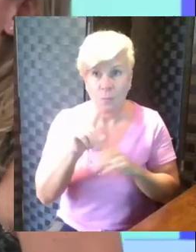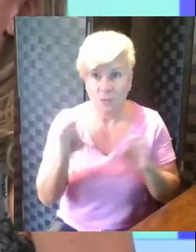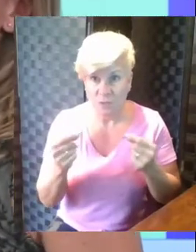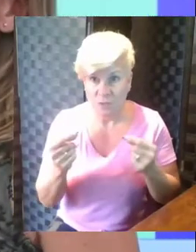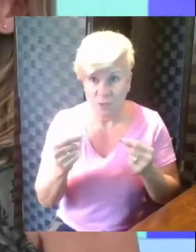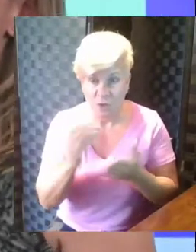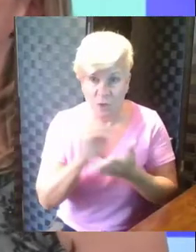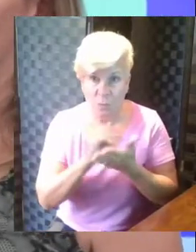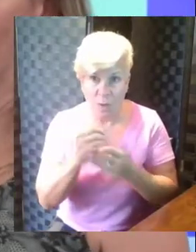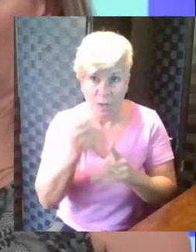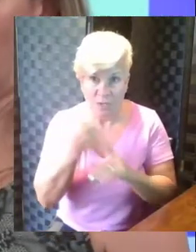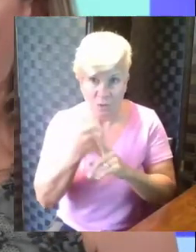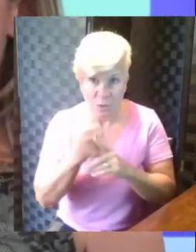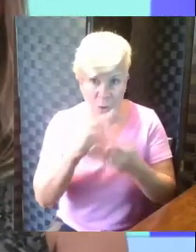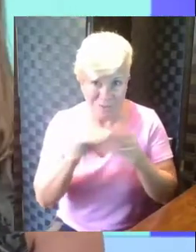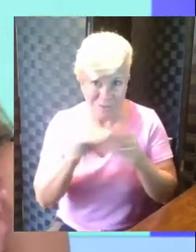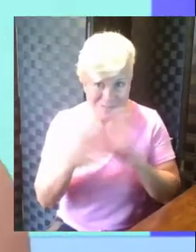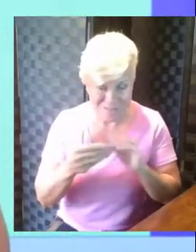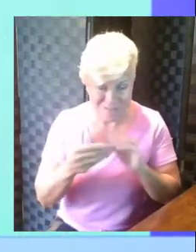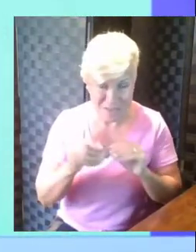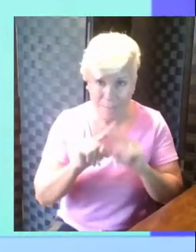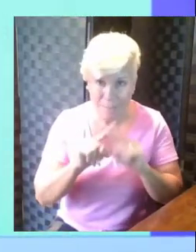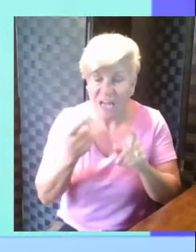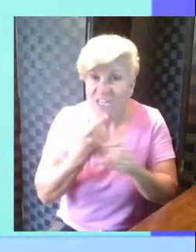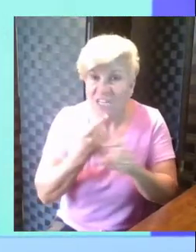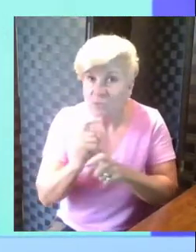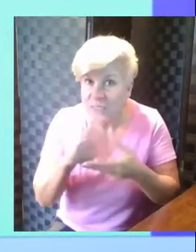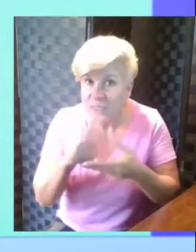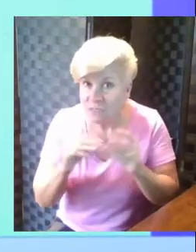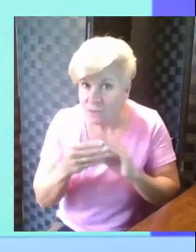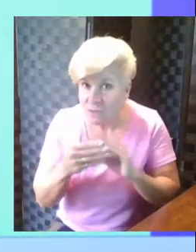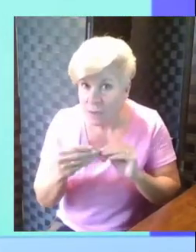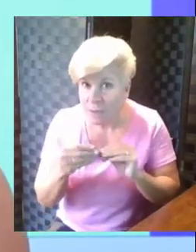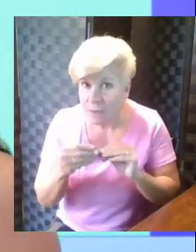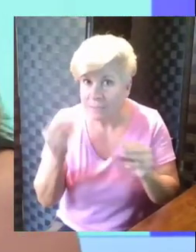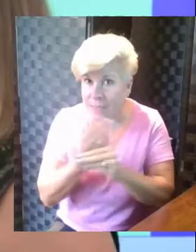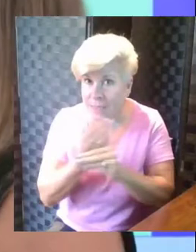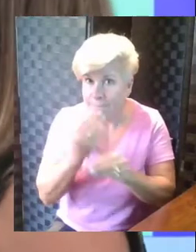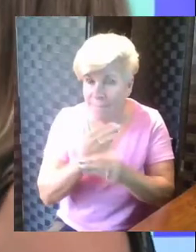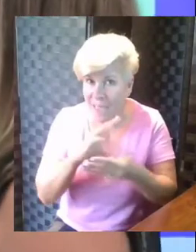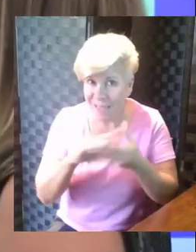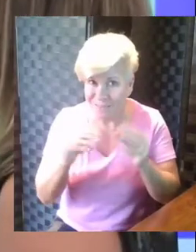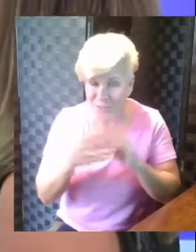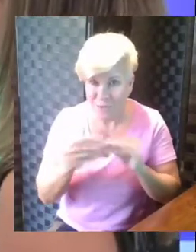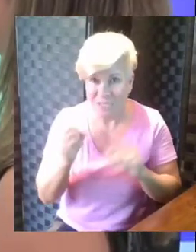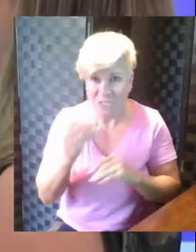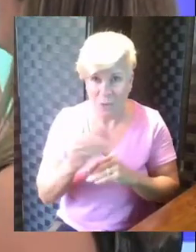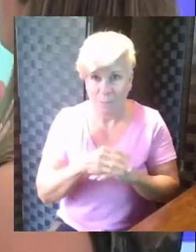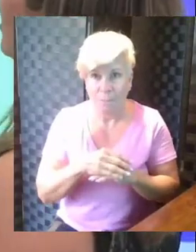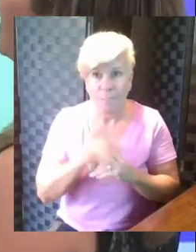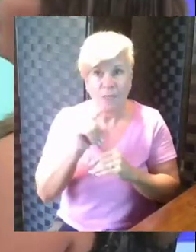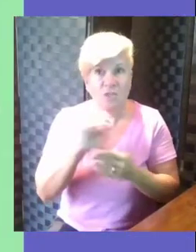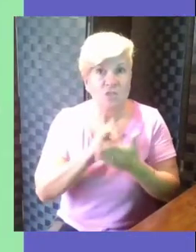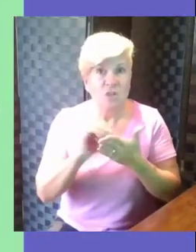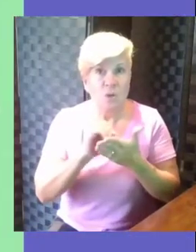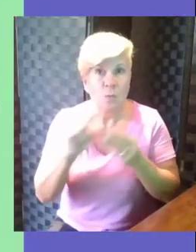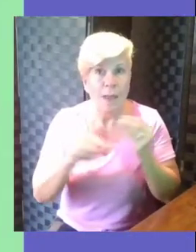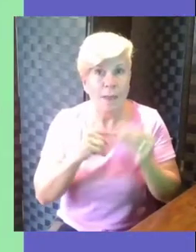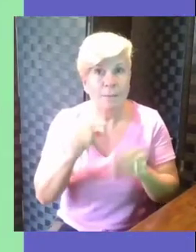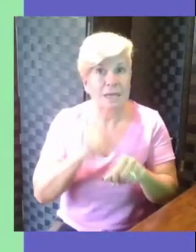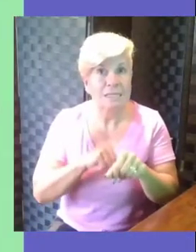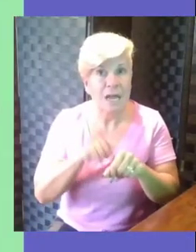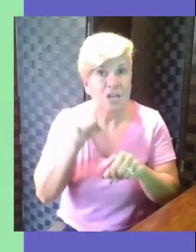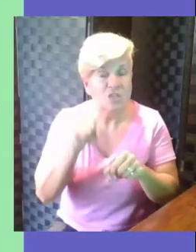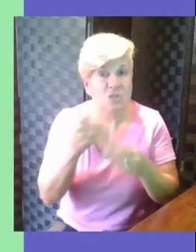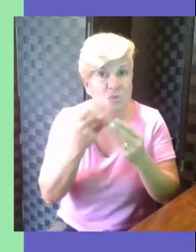going to do is you're going to write your own story. But there's a trick to this story. It's a math story. So you're going to write about a